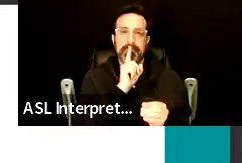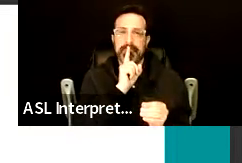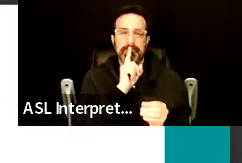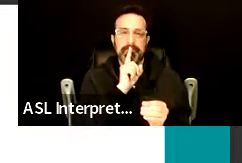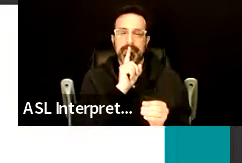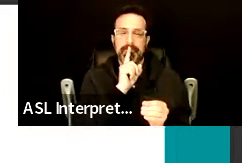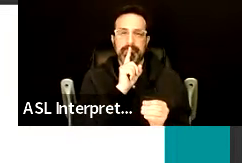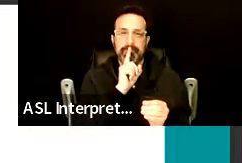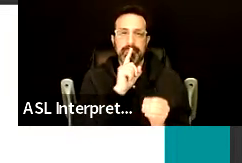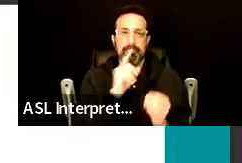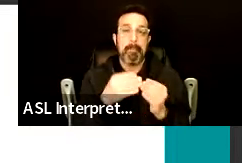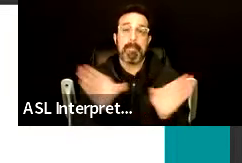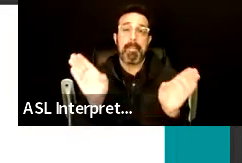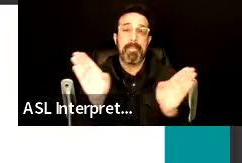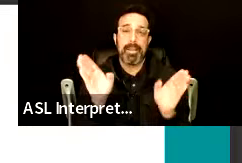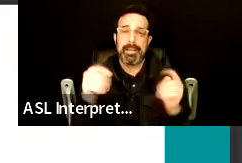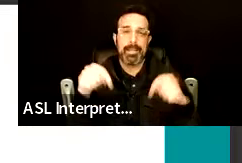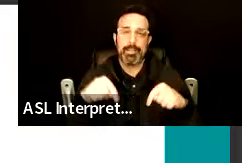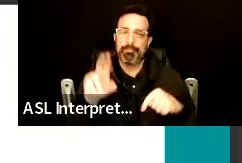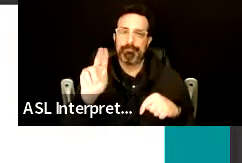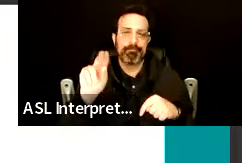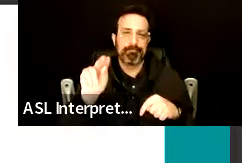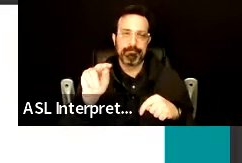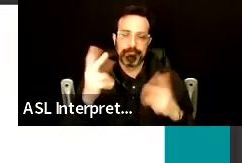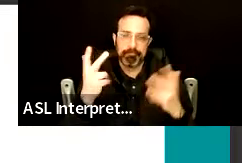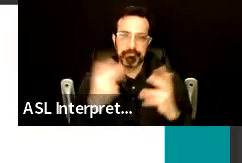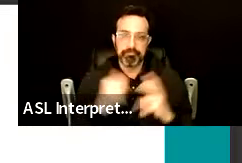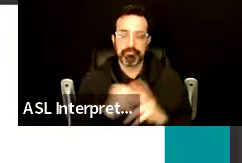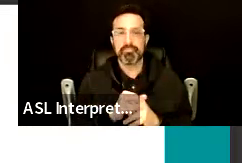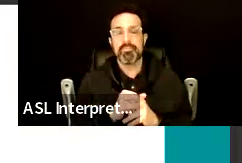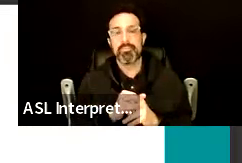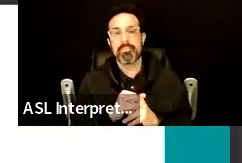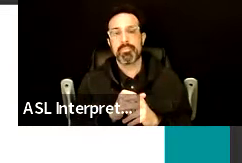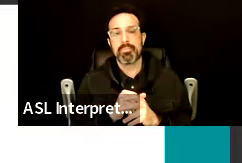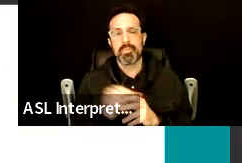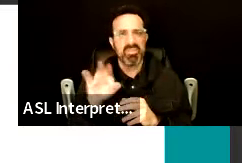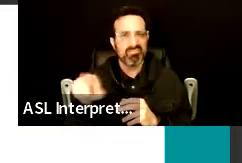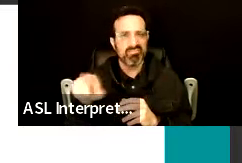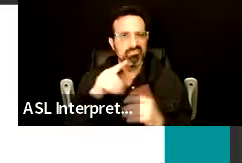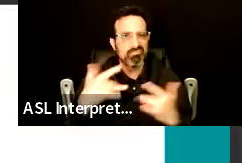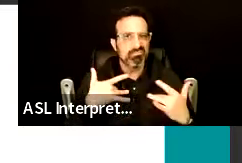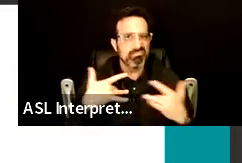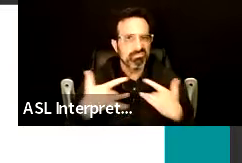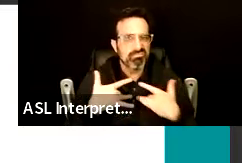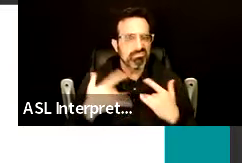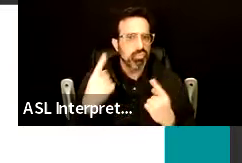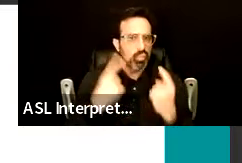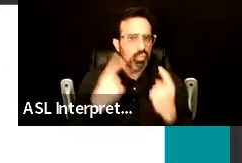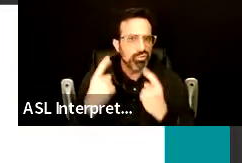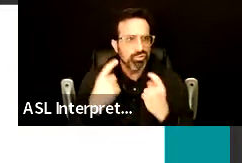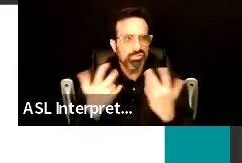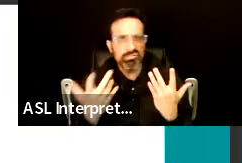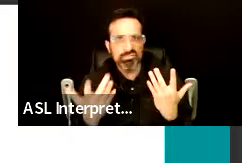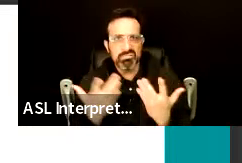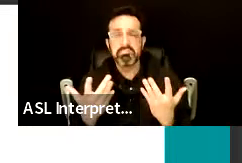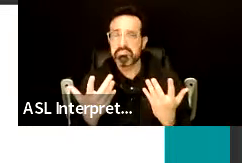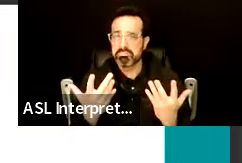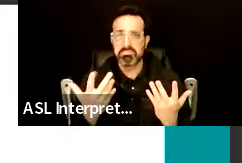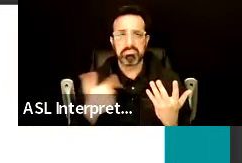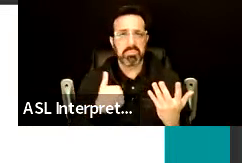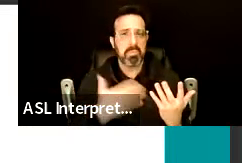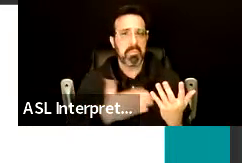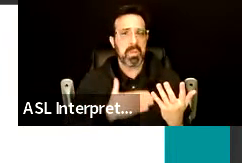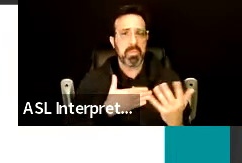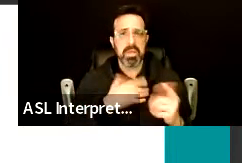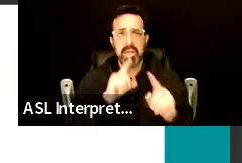that public forum here, but if there are ever any concerns or questions about that, I'm happy to